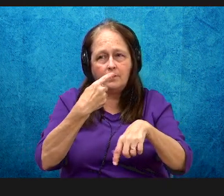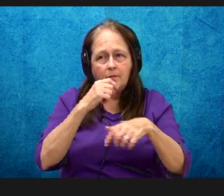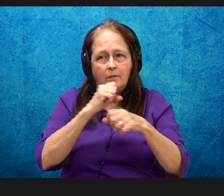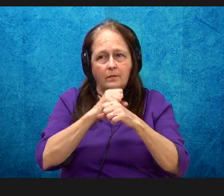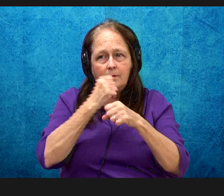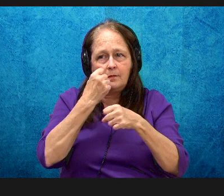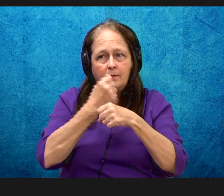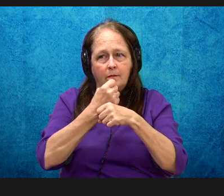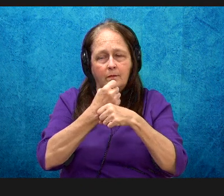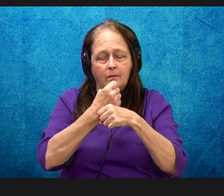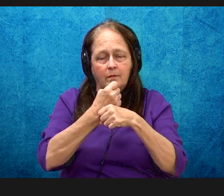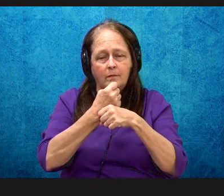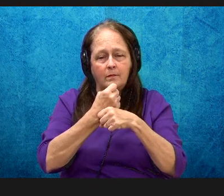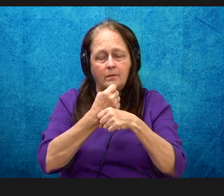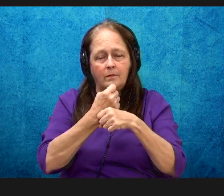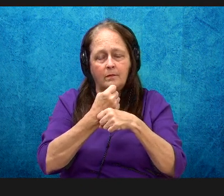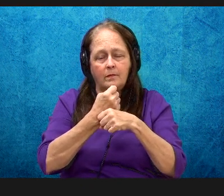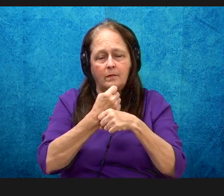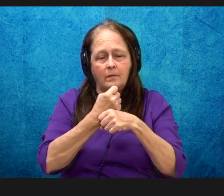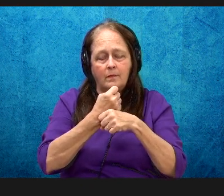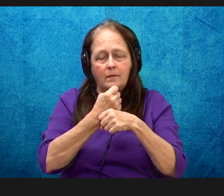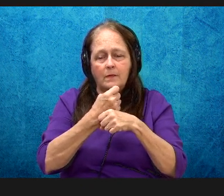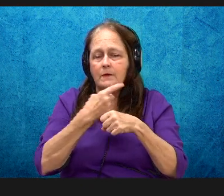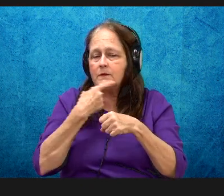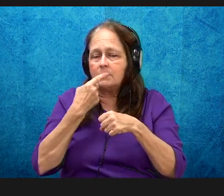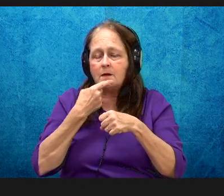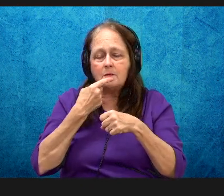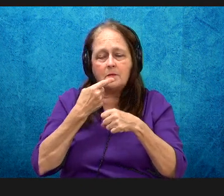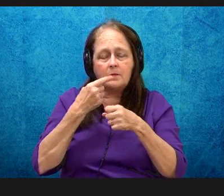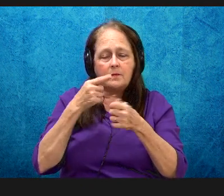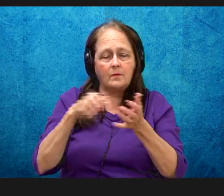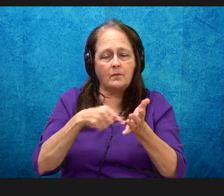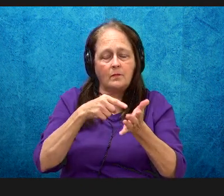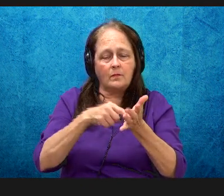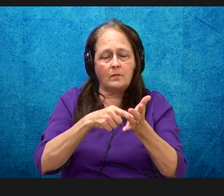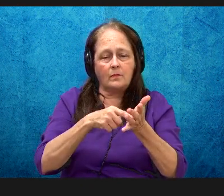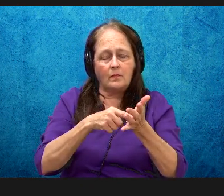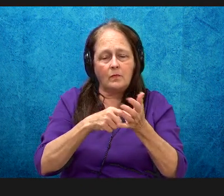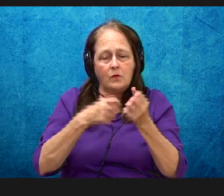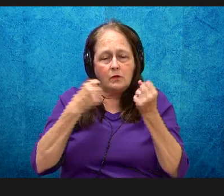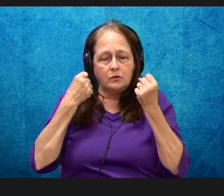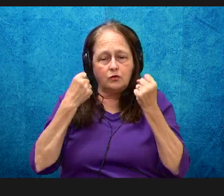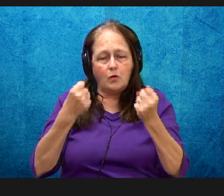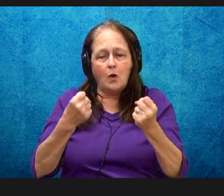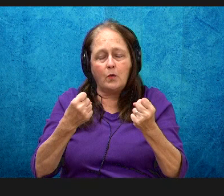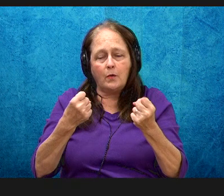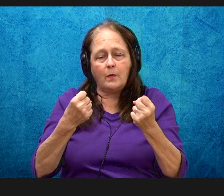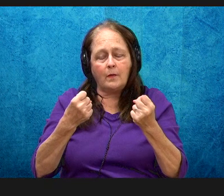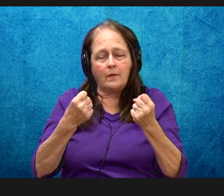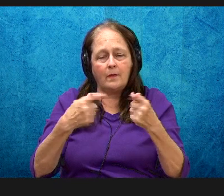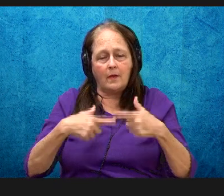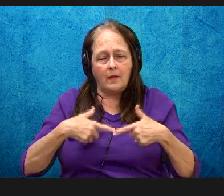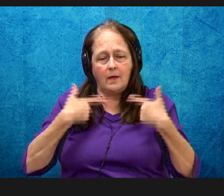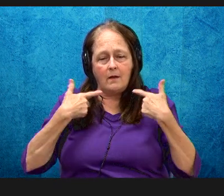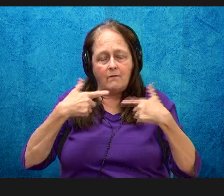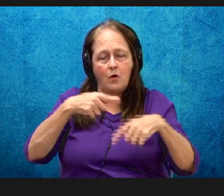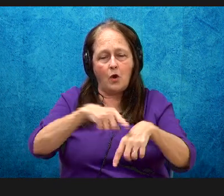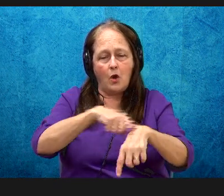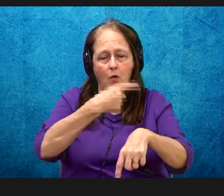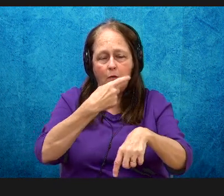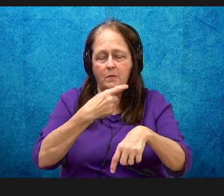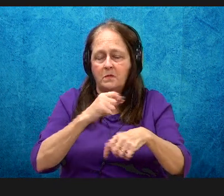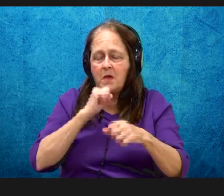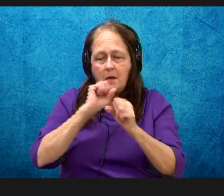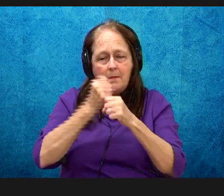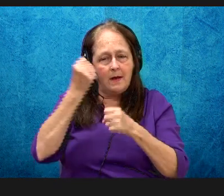that statement, did he? He did not say that the tortoises are stronger because they live longer. That doesn't